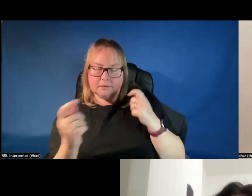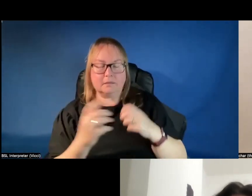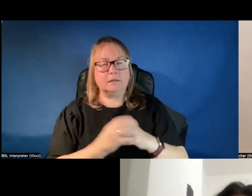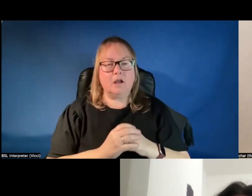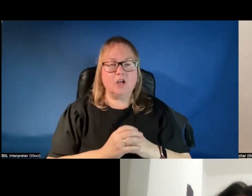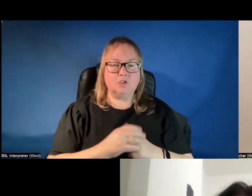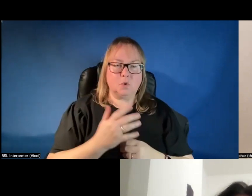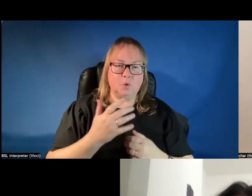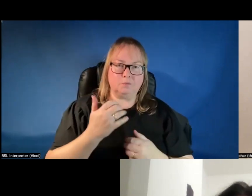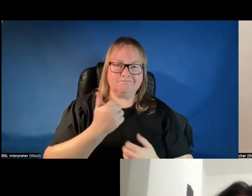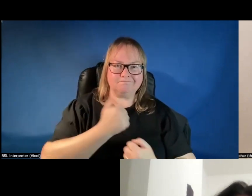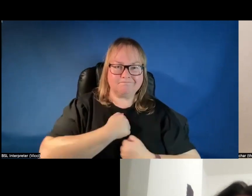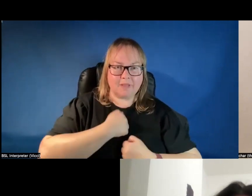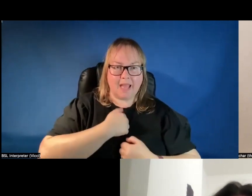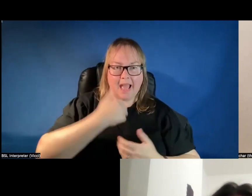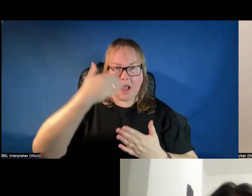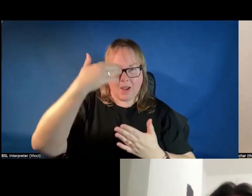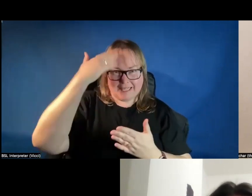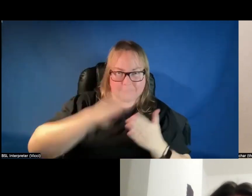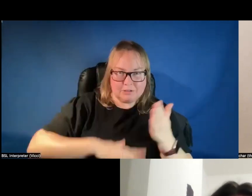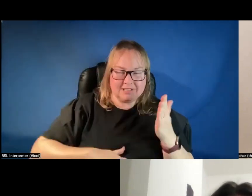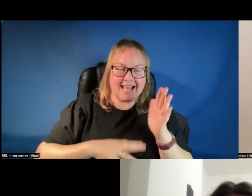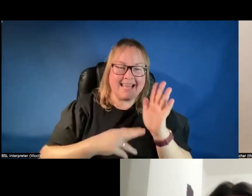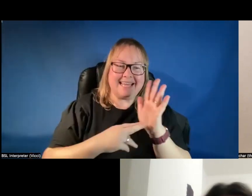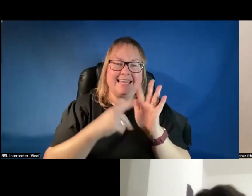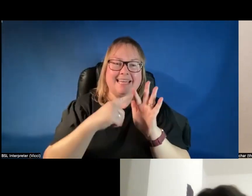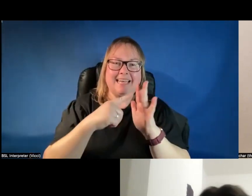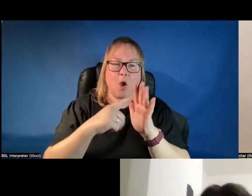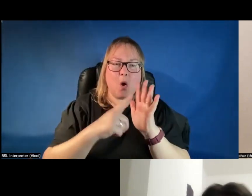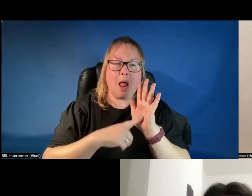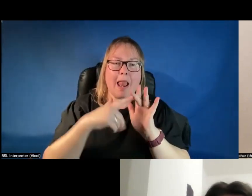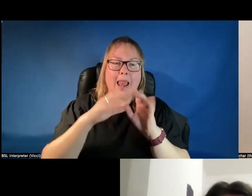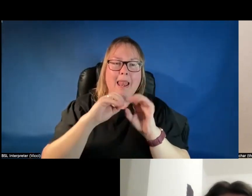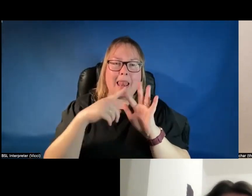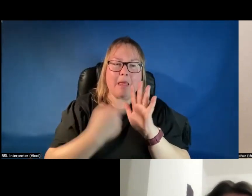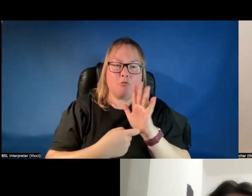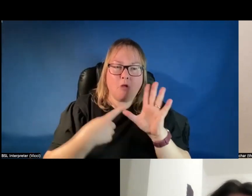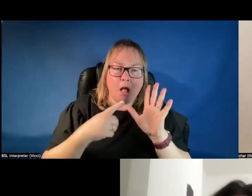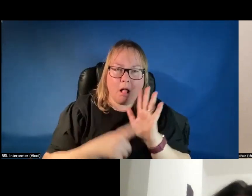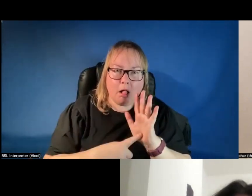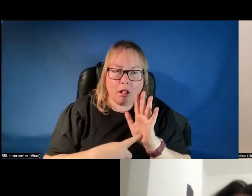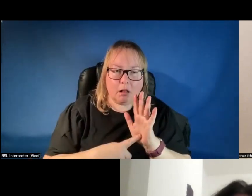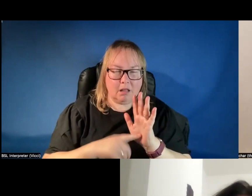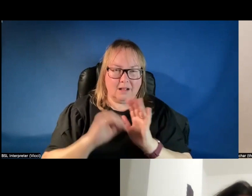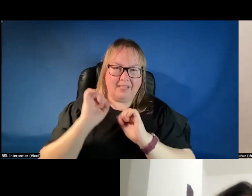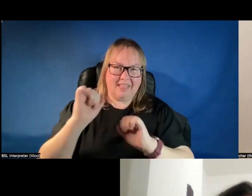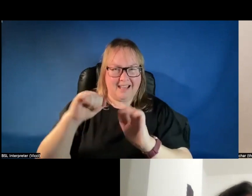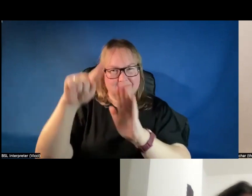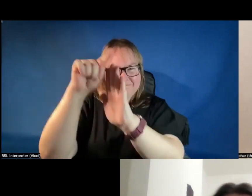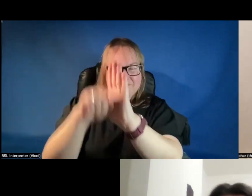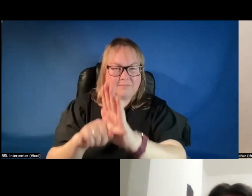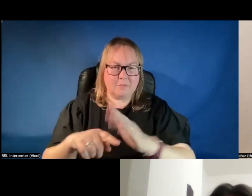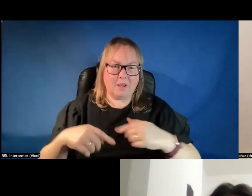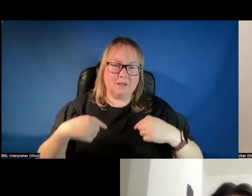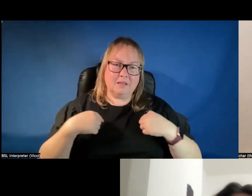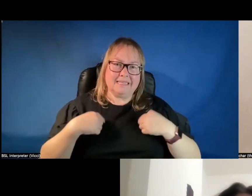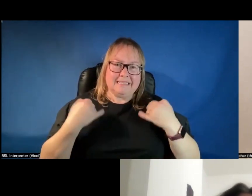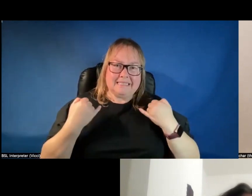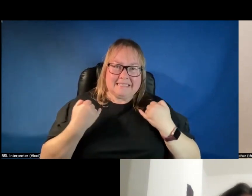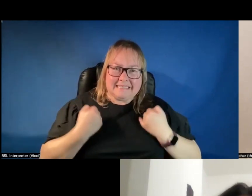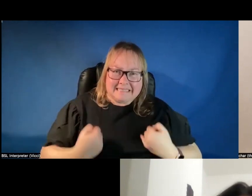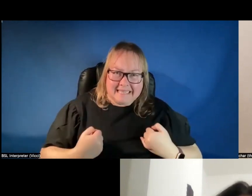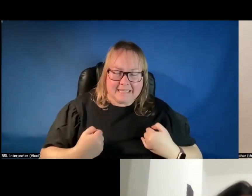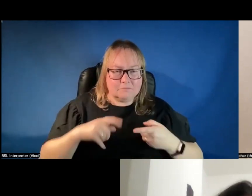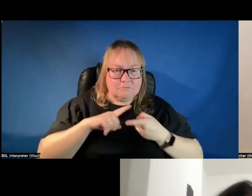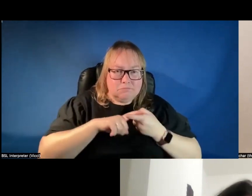experiences, and especially neoliberal experiences, because in a world where so many of us are sick and becoming sick or disabled by the state or